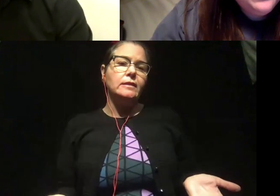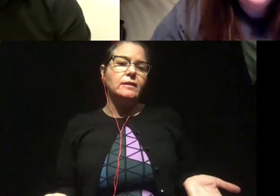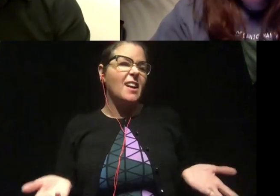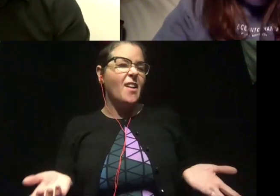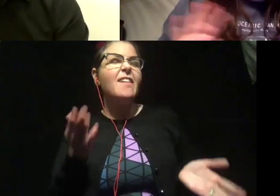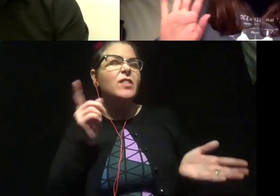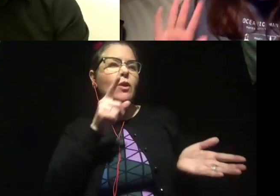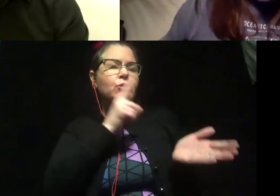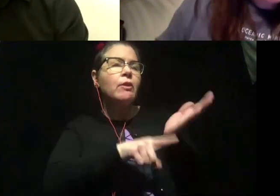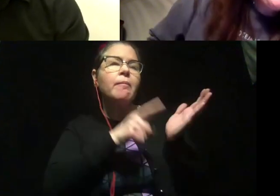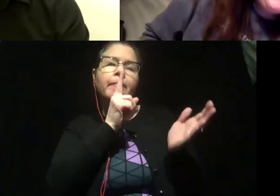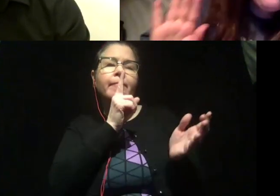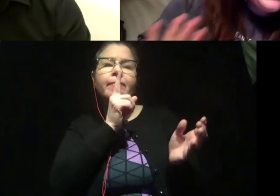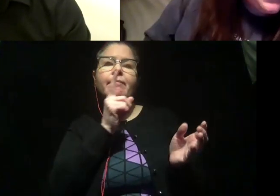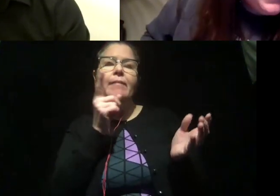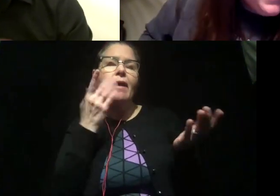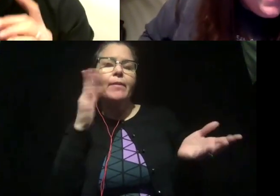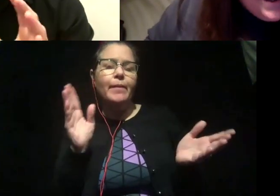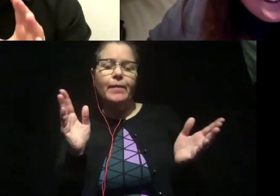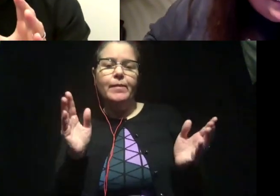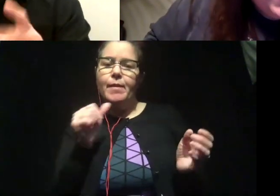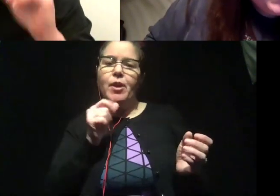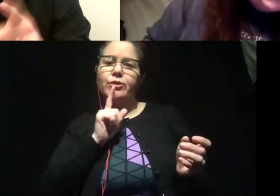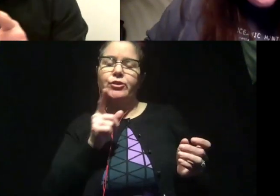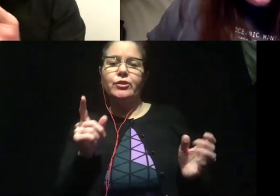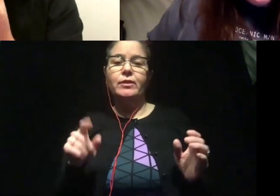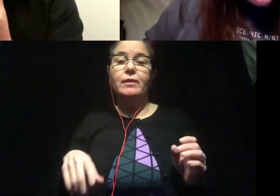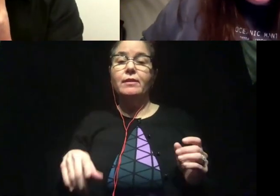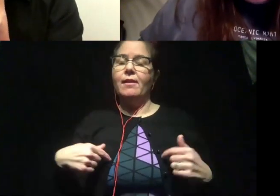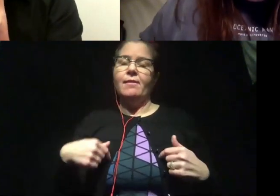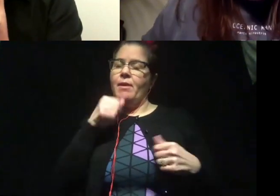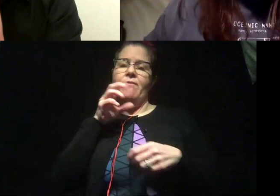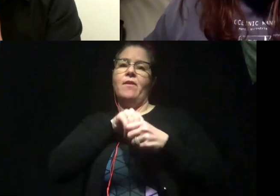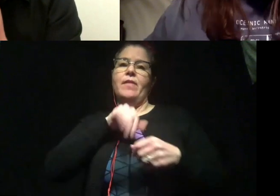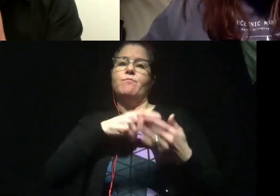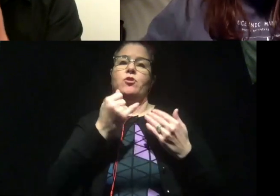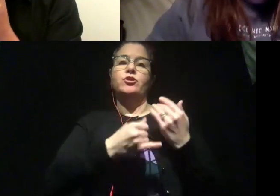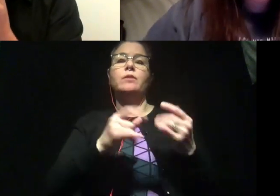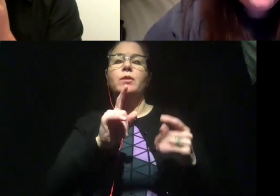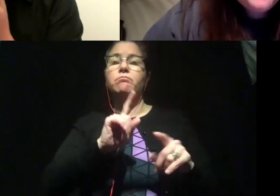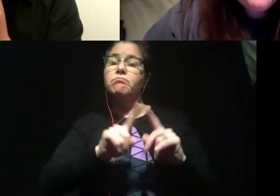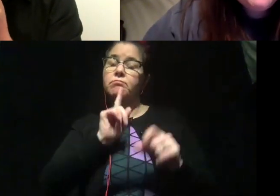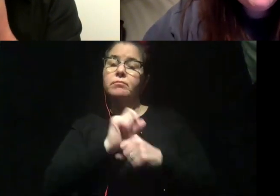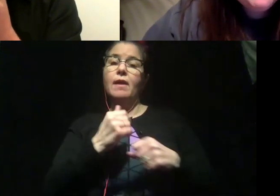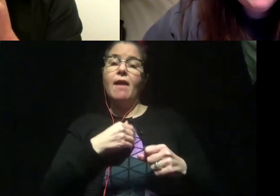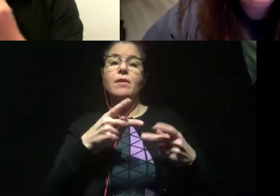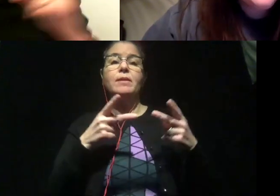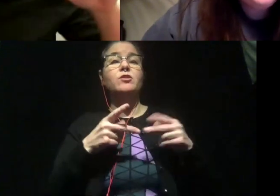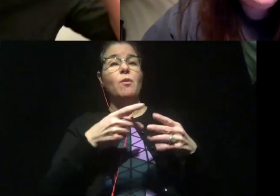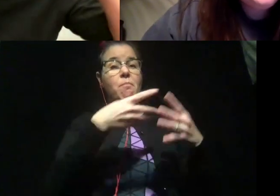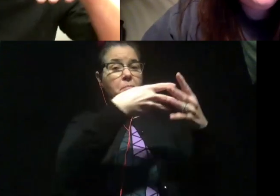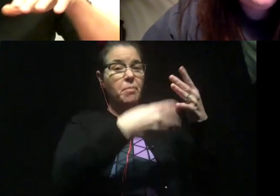check. I don't want to say one way or the other if I'm not sure of that particular project. There's a place in Antarctica called Blood Falls